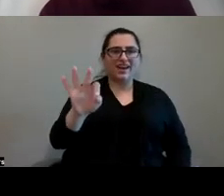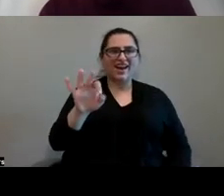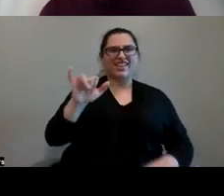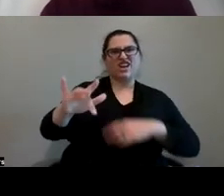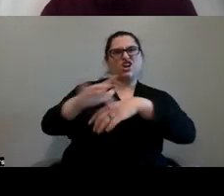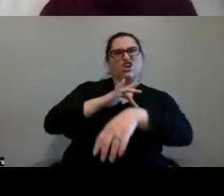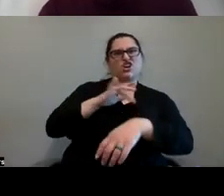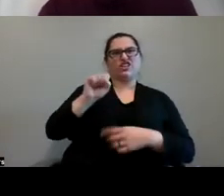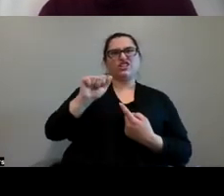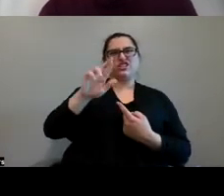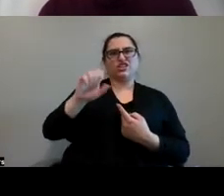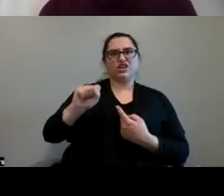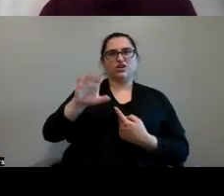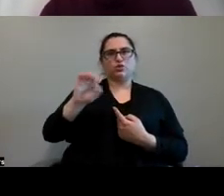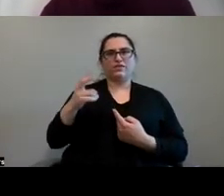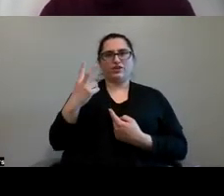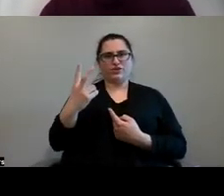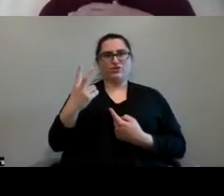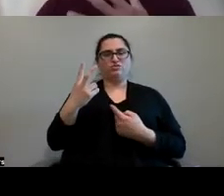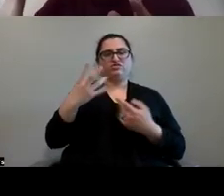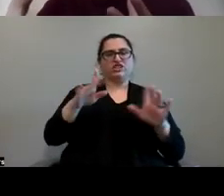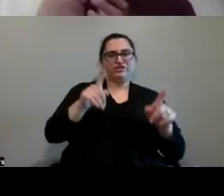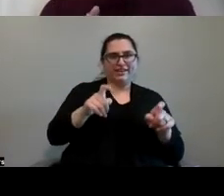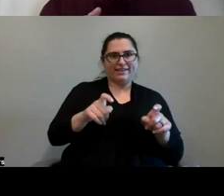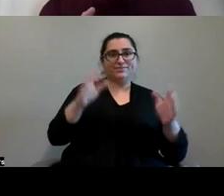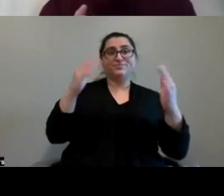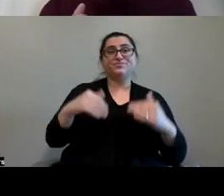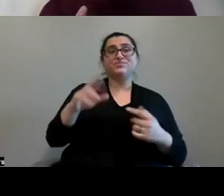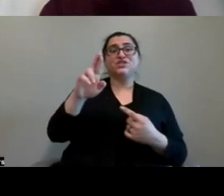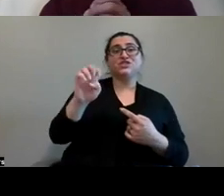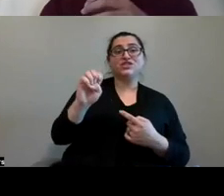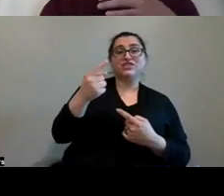SARS-CoV-2. And C143, which is an unmatured